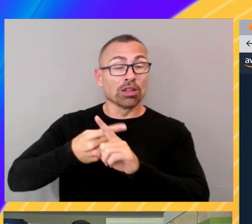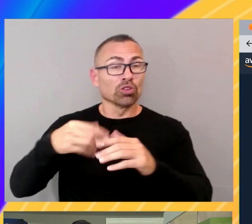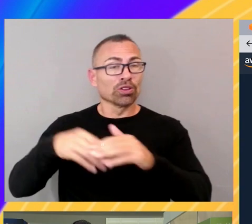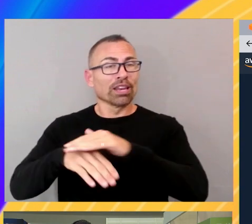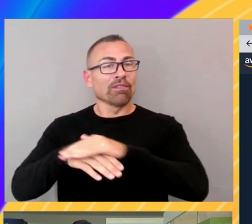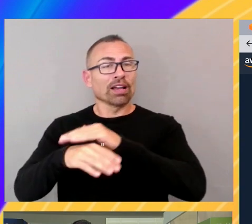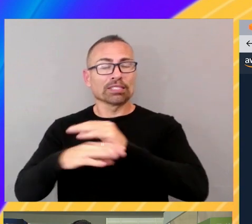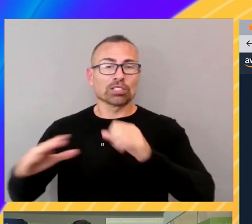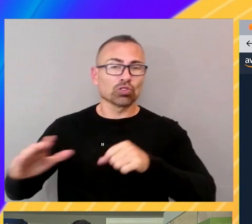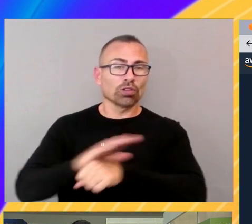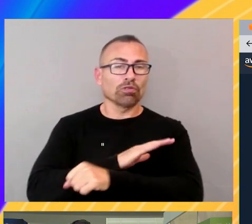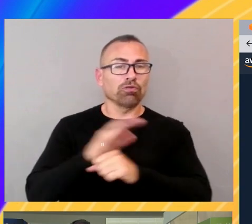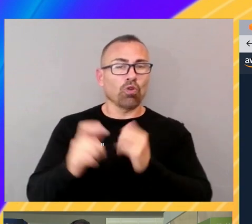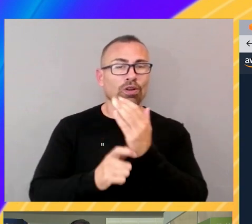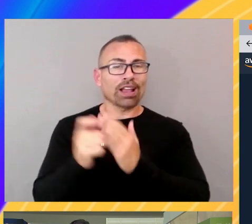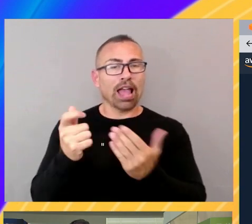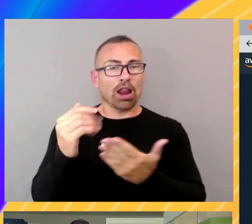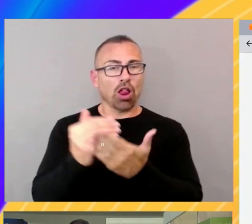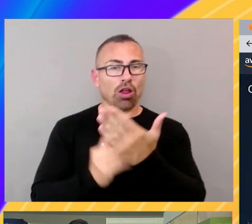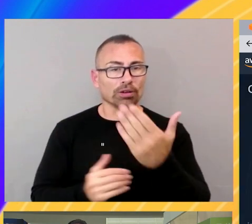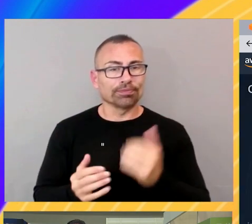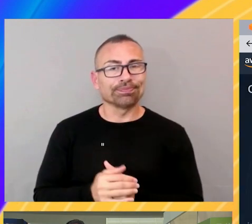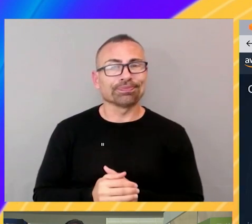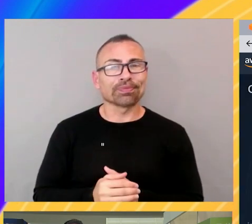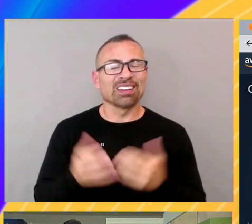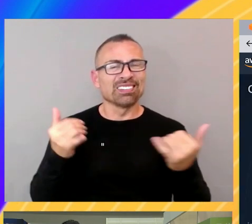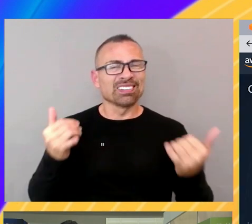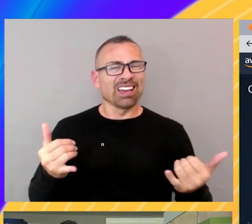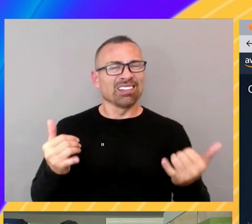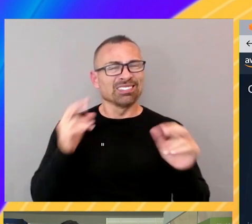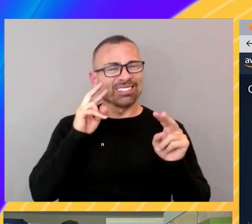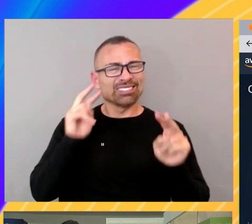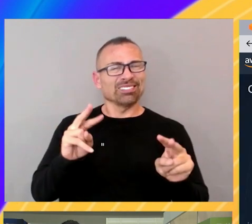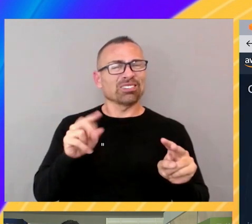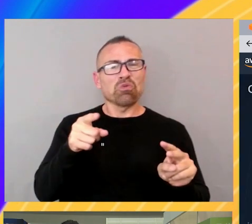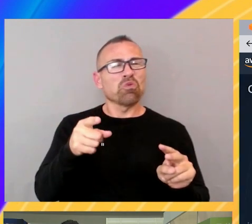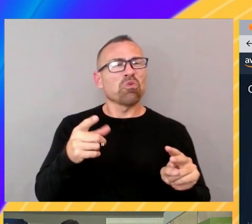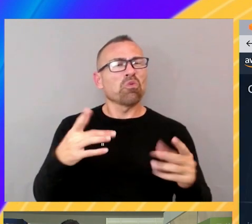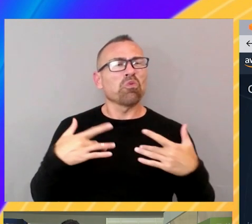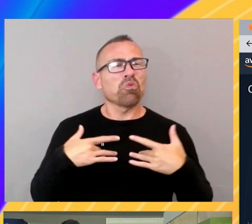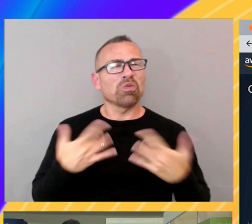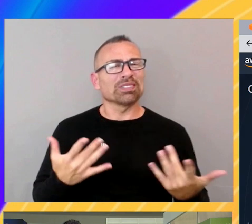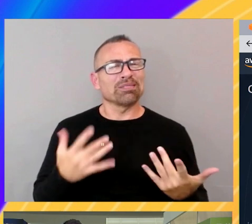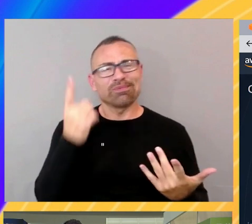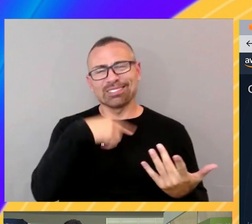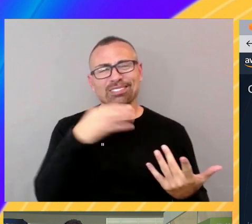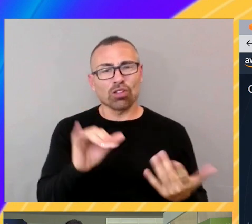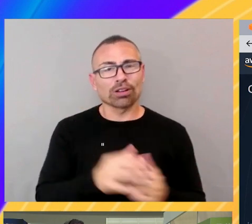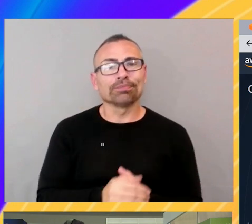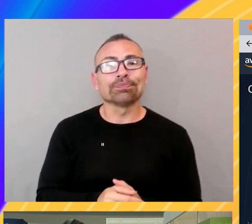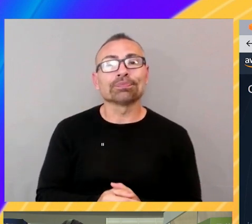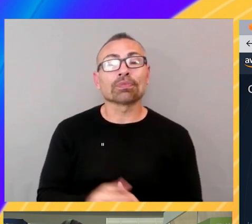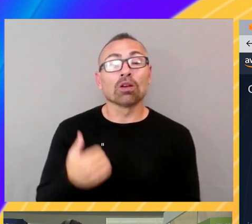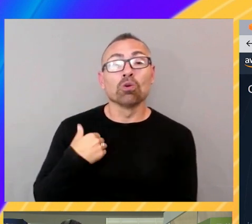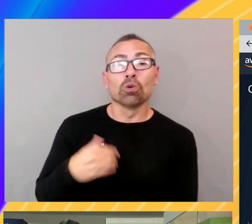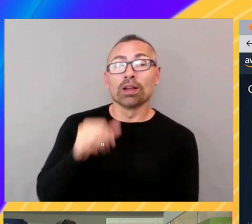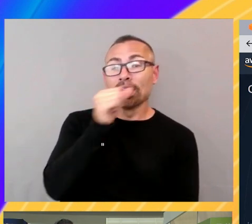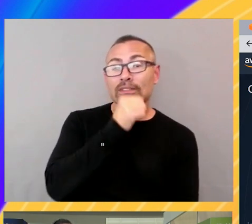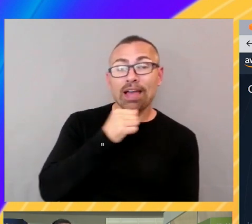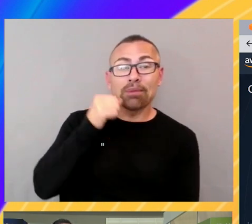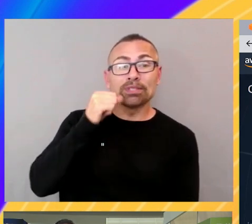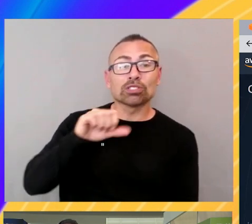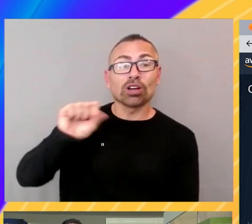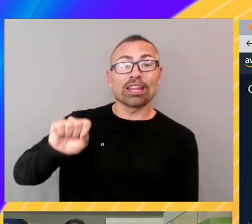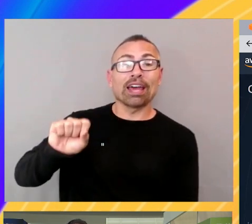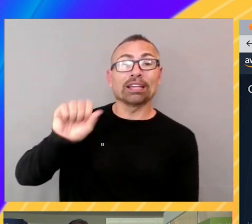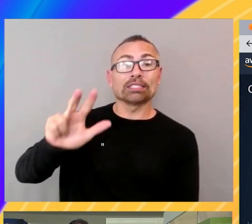catalog. Let's go ahead and see what this thing is all about. So we have Amazon S3 Whisperer.